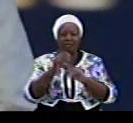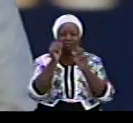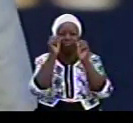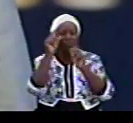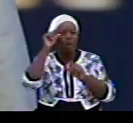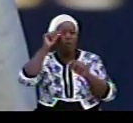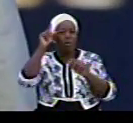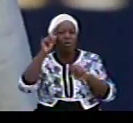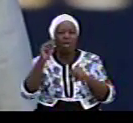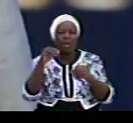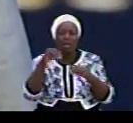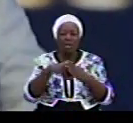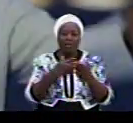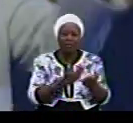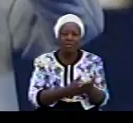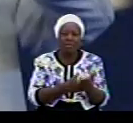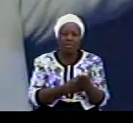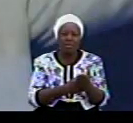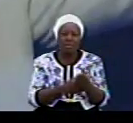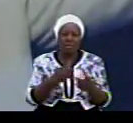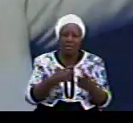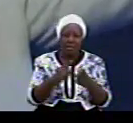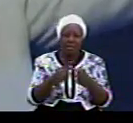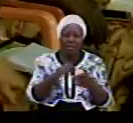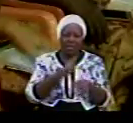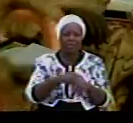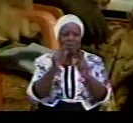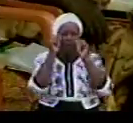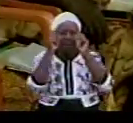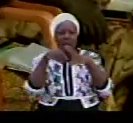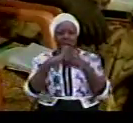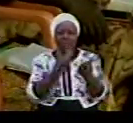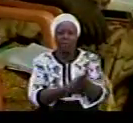in the morning, the hand perfectly all right.